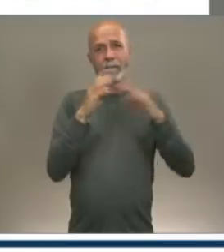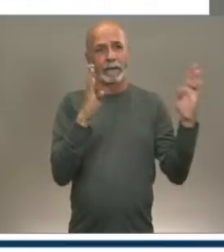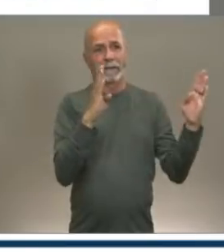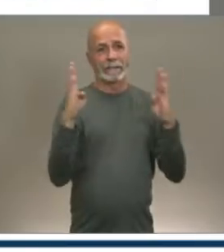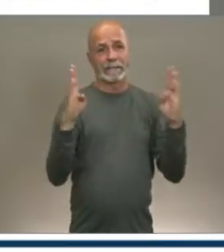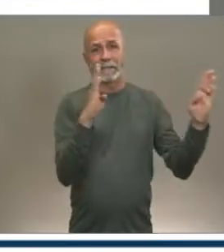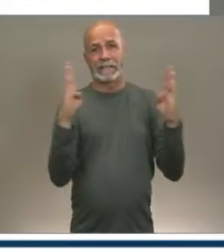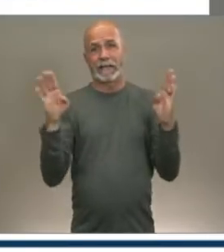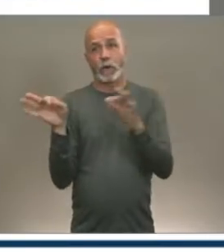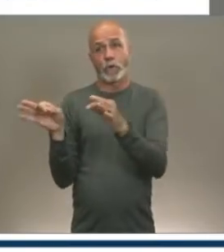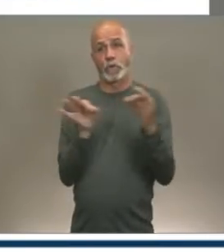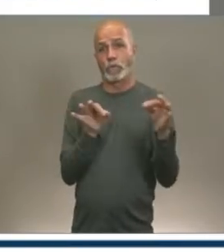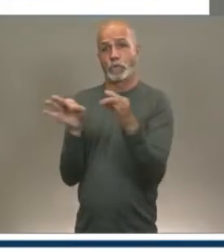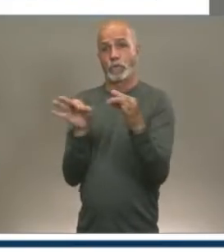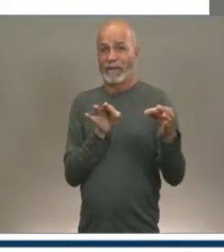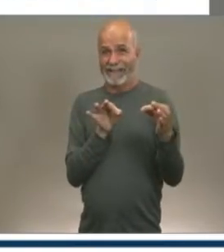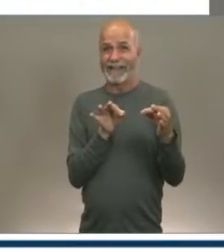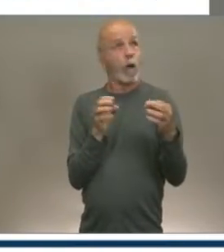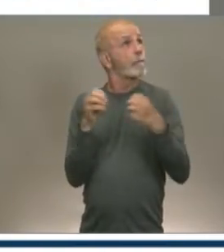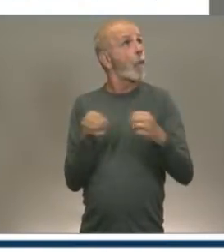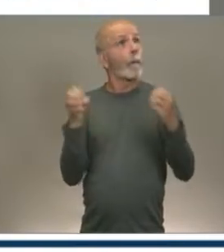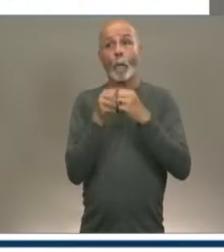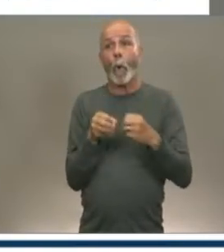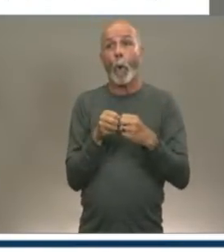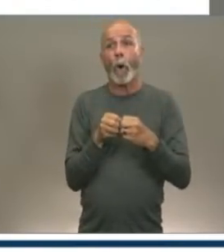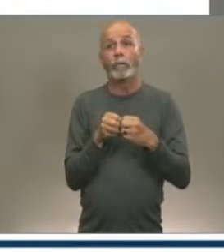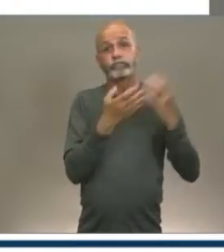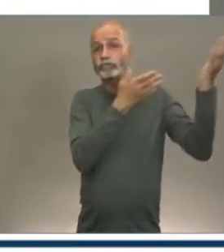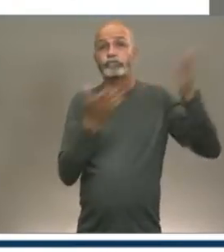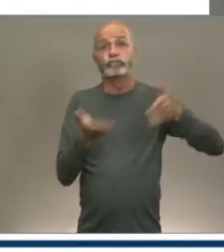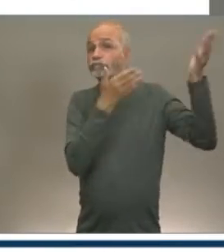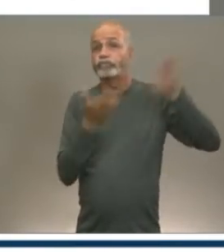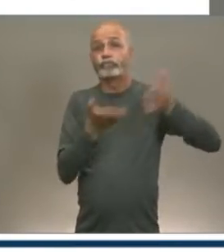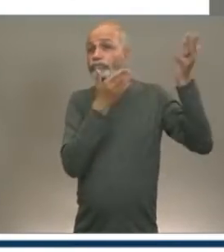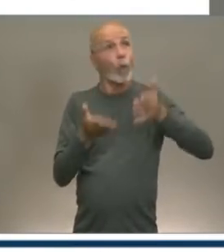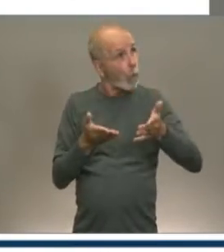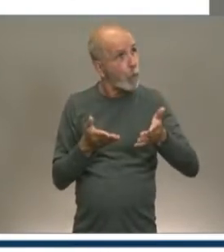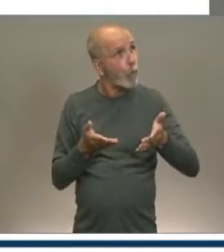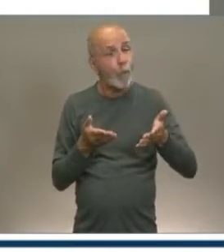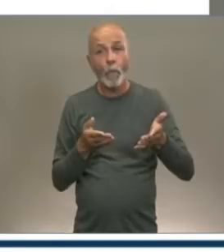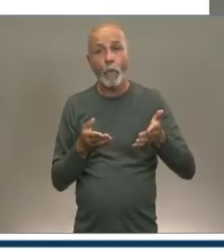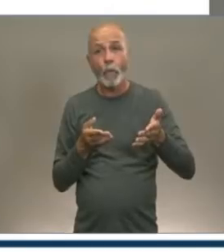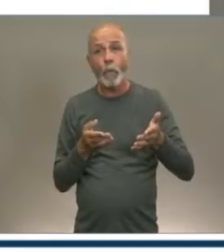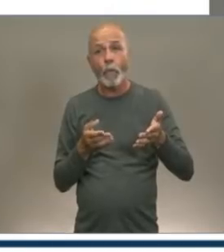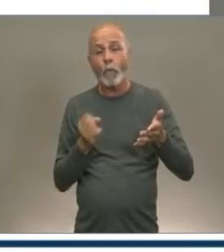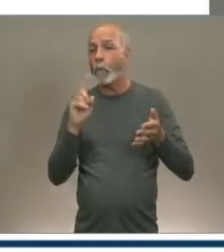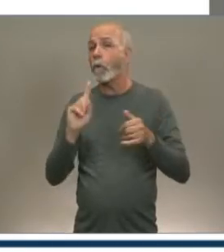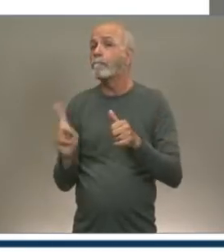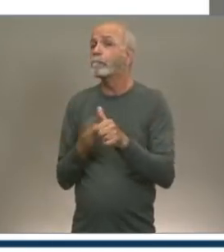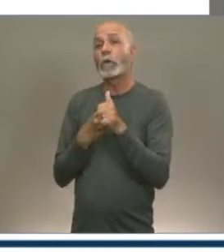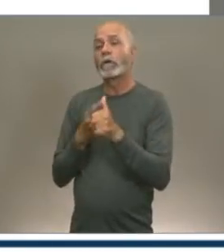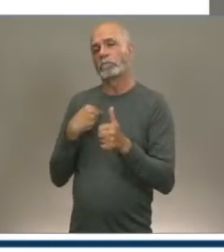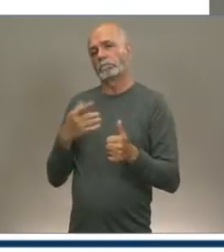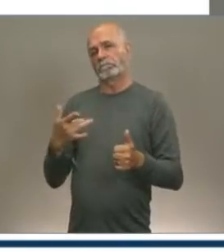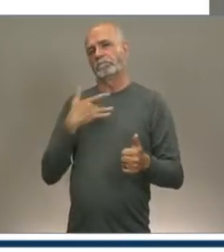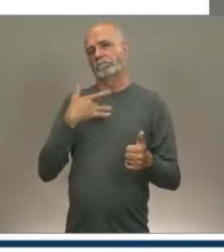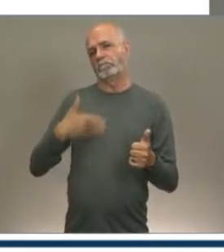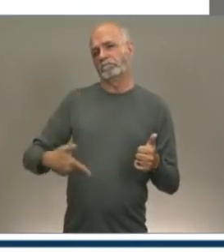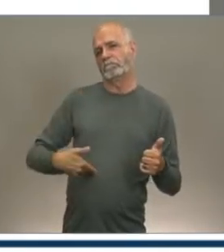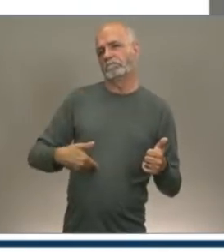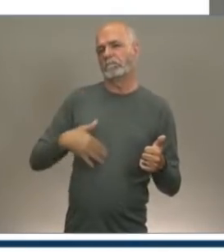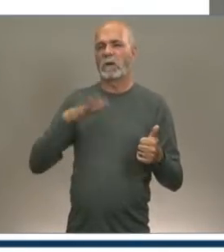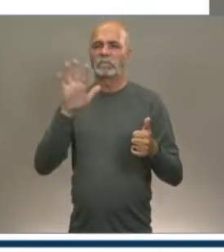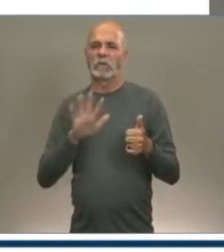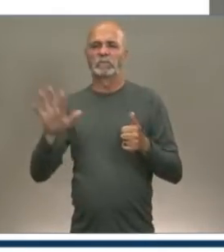a vaccine and now the increased amount of vaccine. As I said, we started off at the very beginning. We were anticipating it would be mid to late